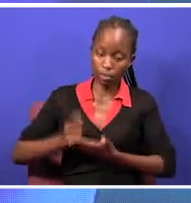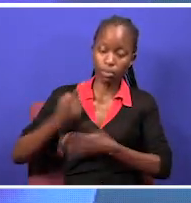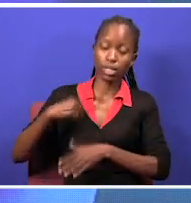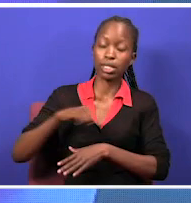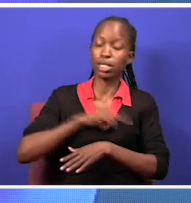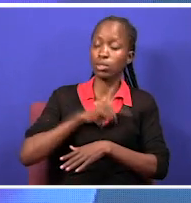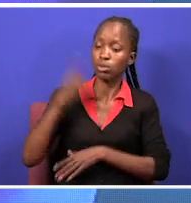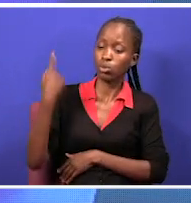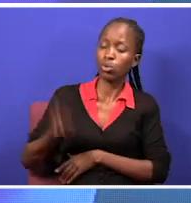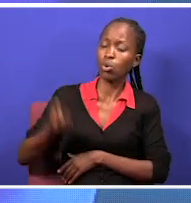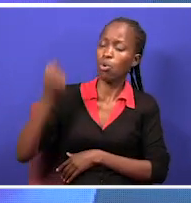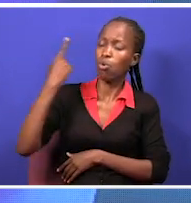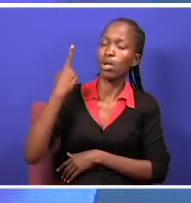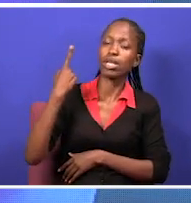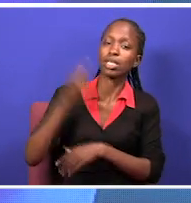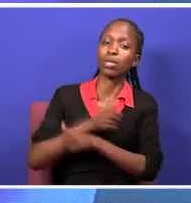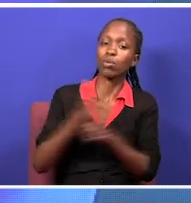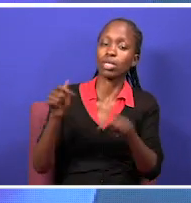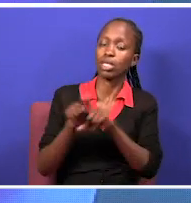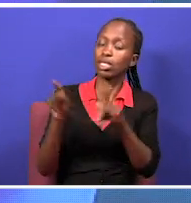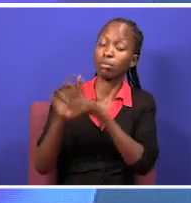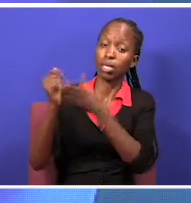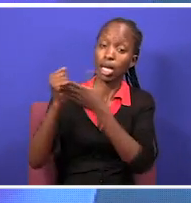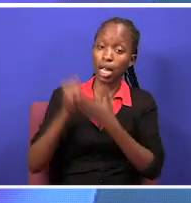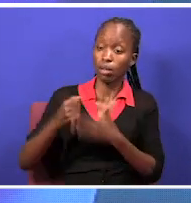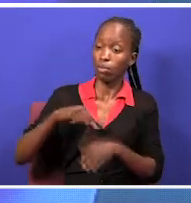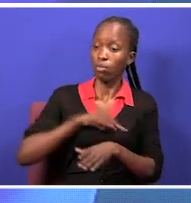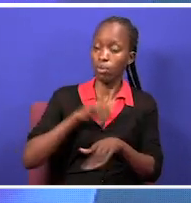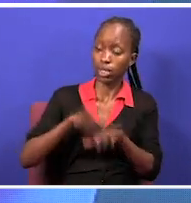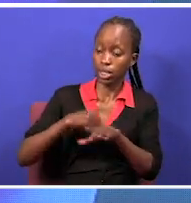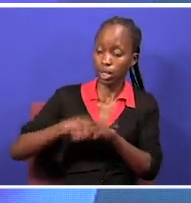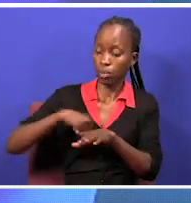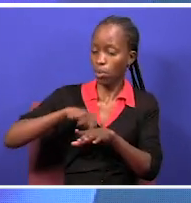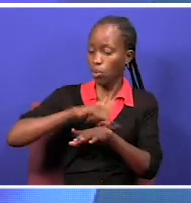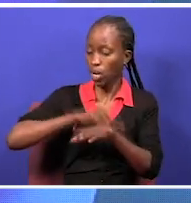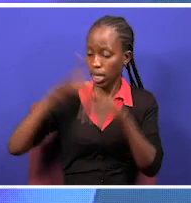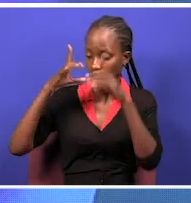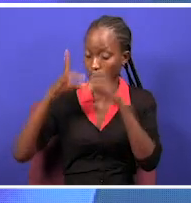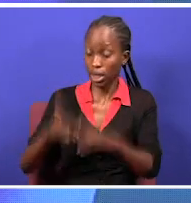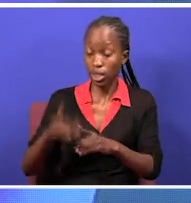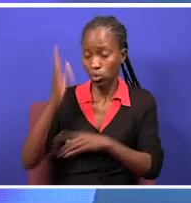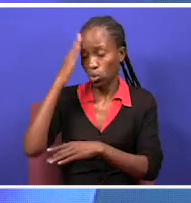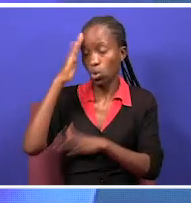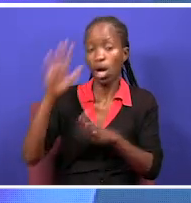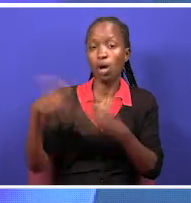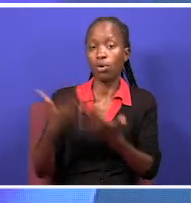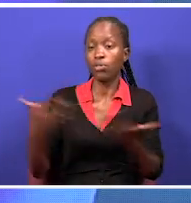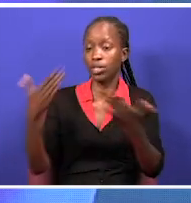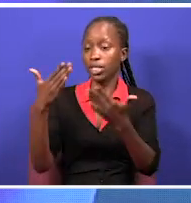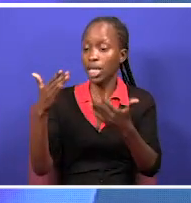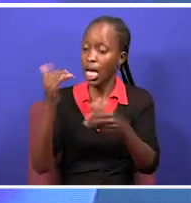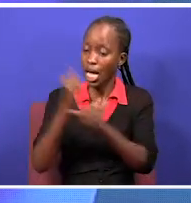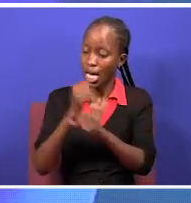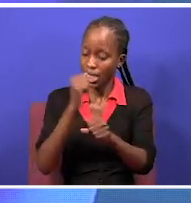and to understand correctly. It helps us when we are making decisions to know how things are delineated,